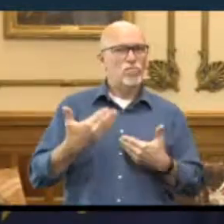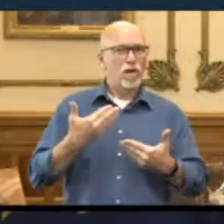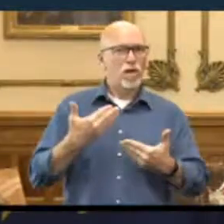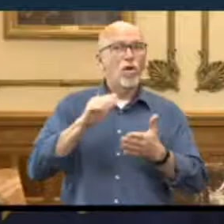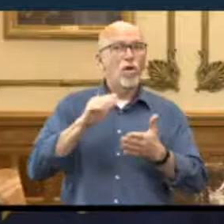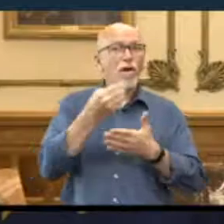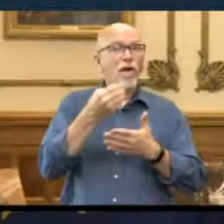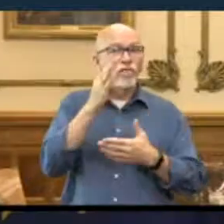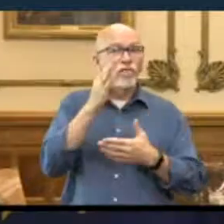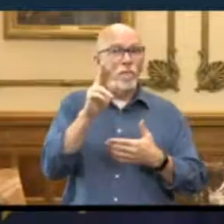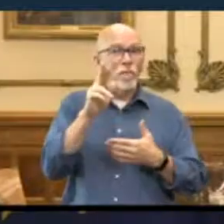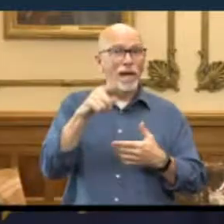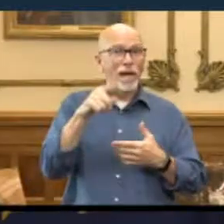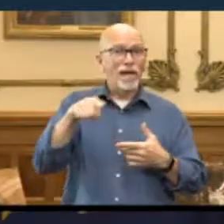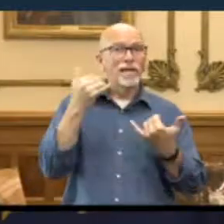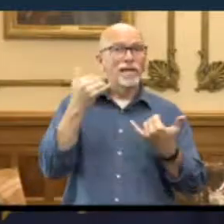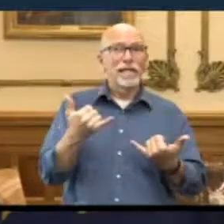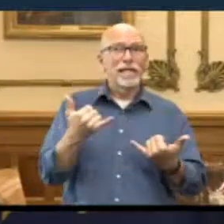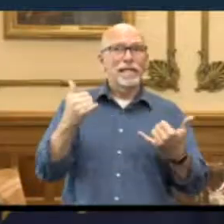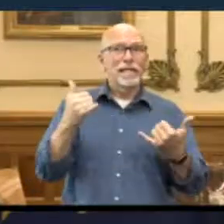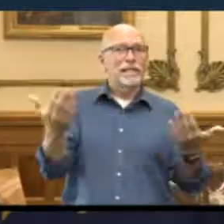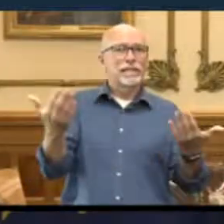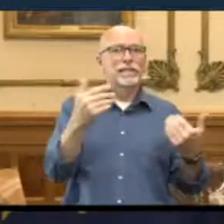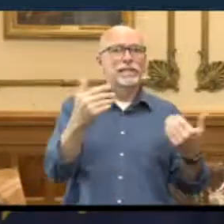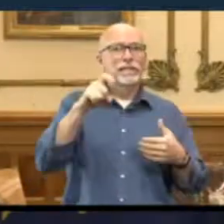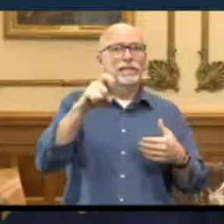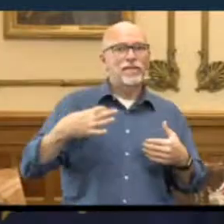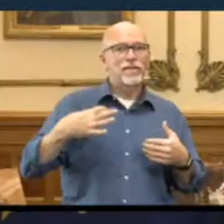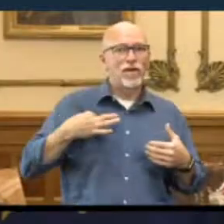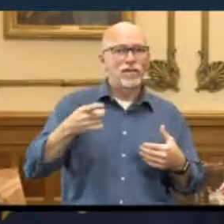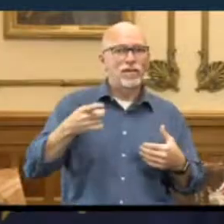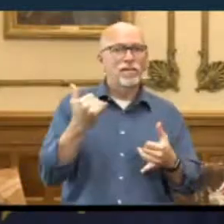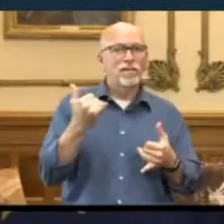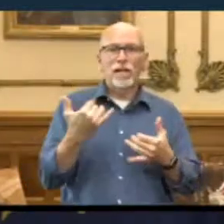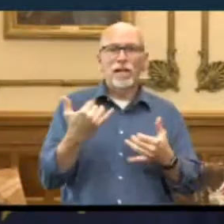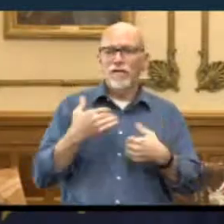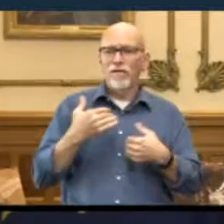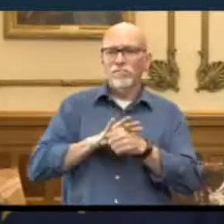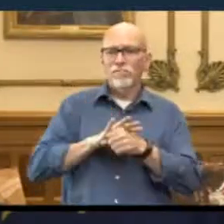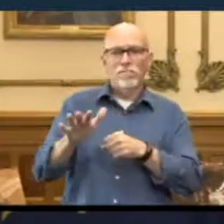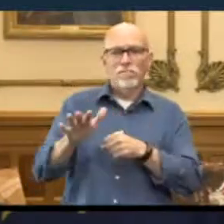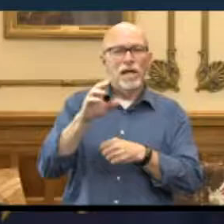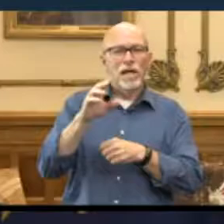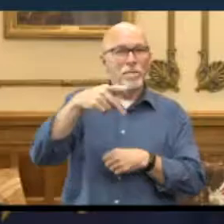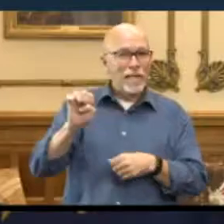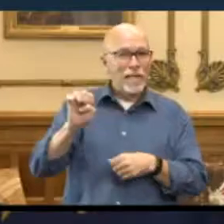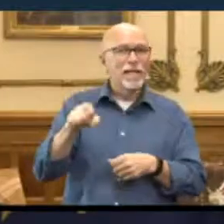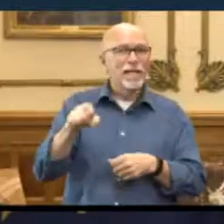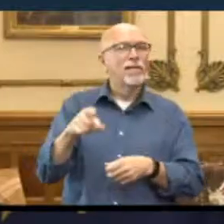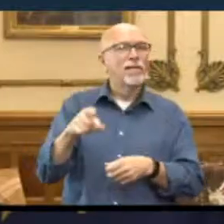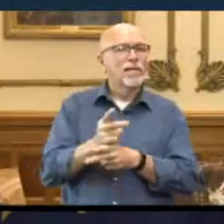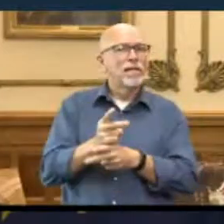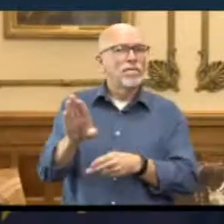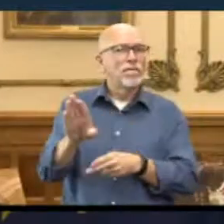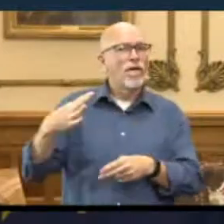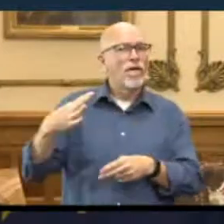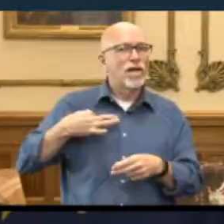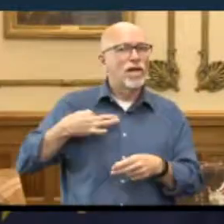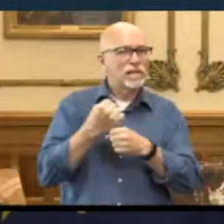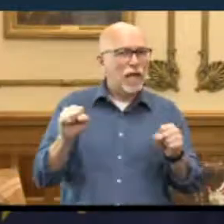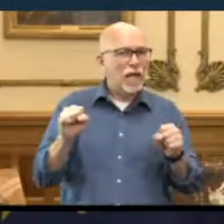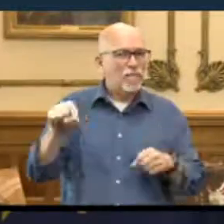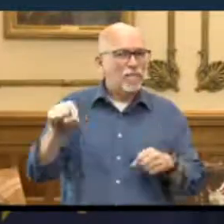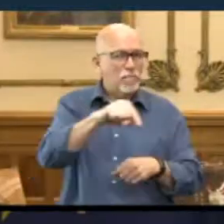banks are calling back their volunteers. They are appropriately equipped with PPE to keep volunteers